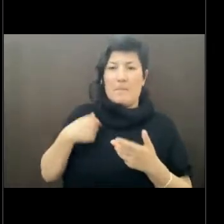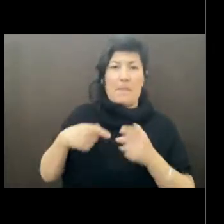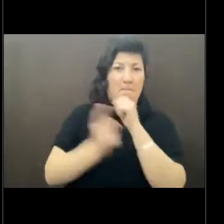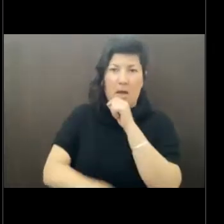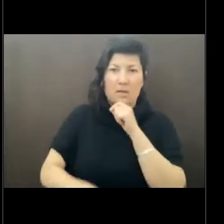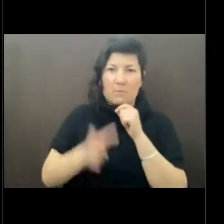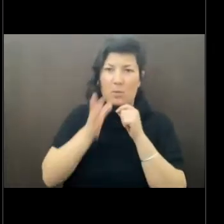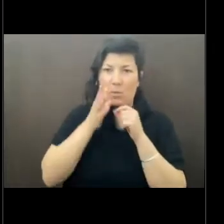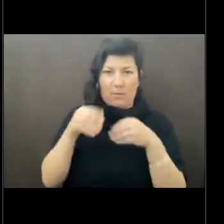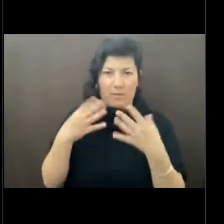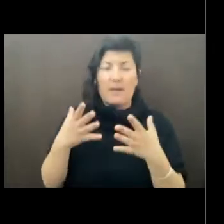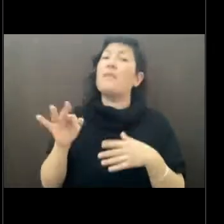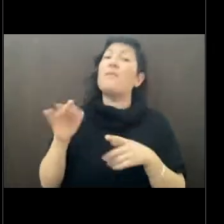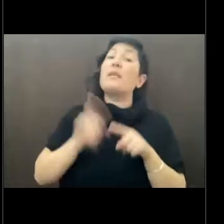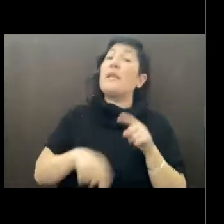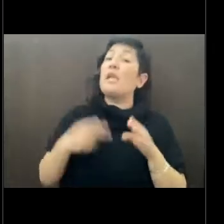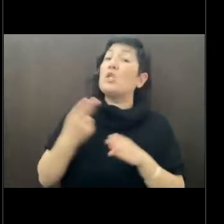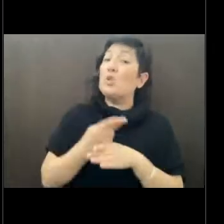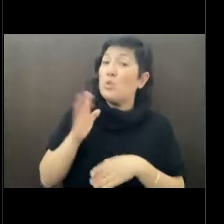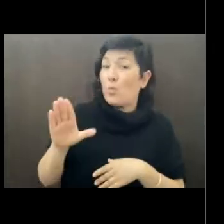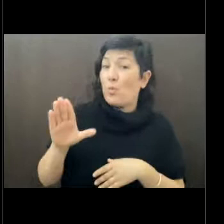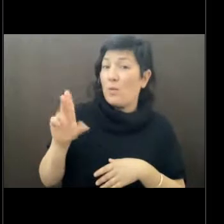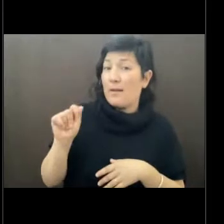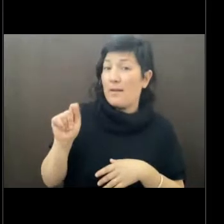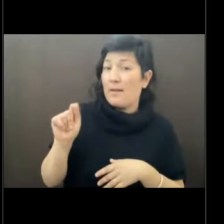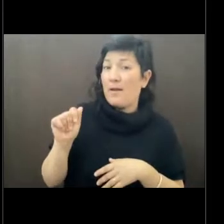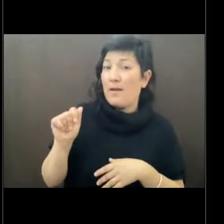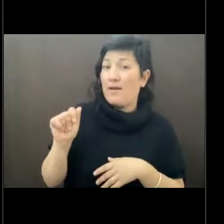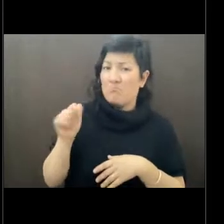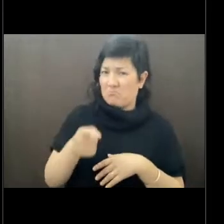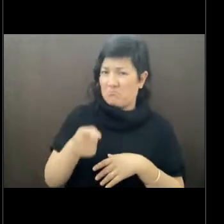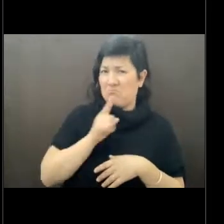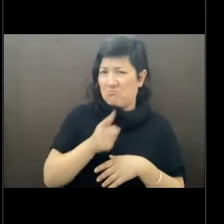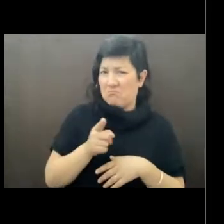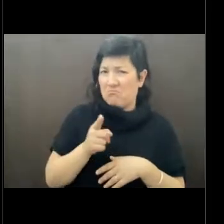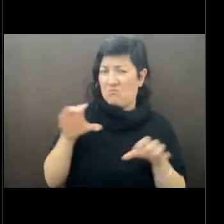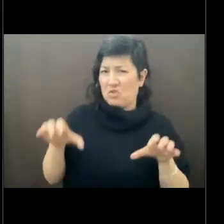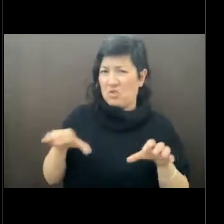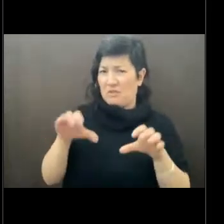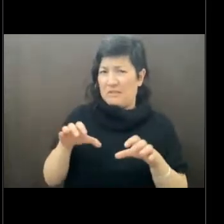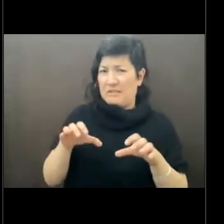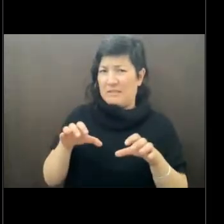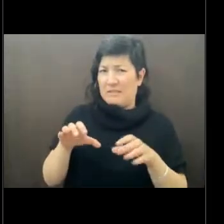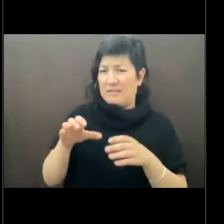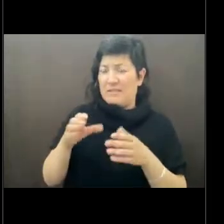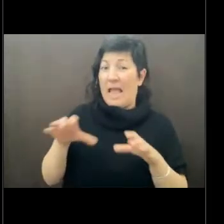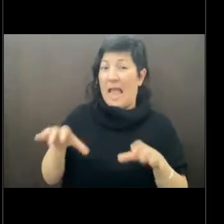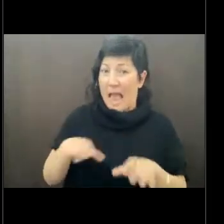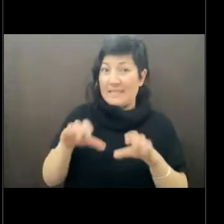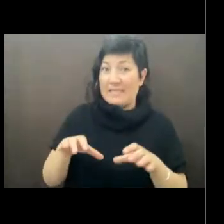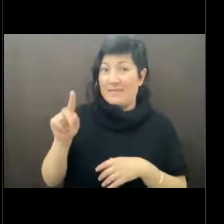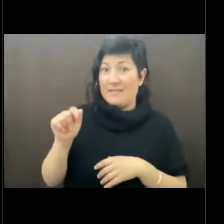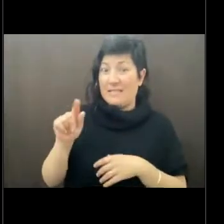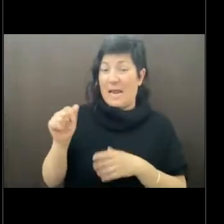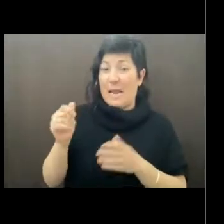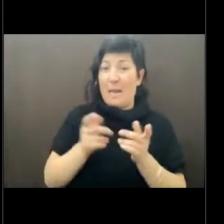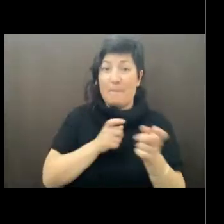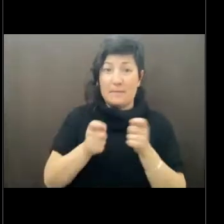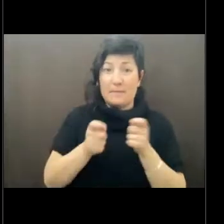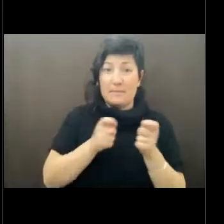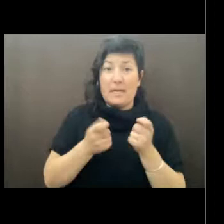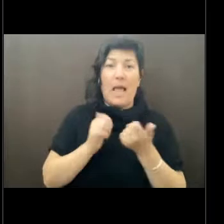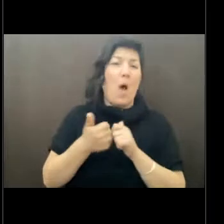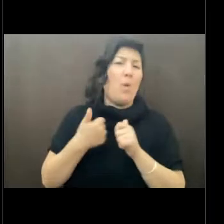if we can't use your data, are you actually doing active data management the way that we've requested that you do